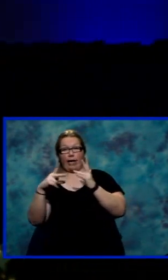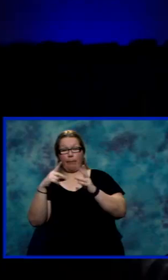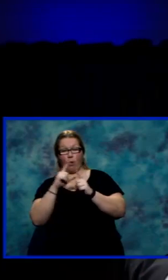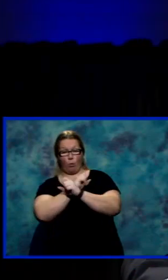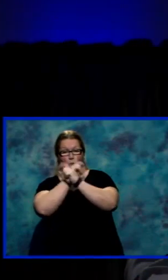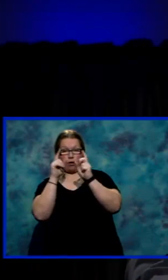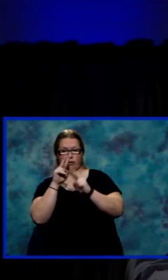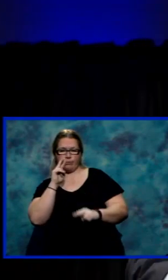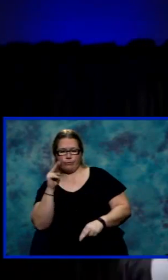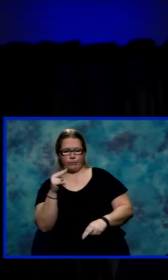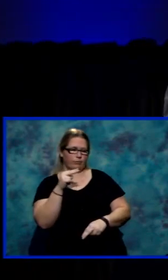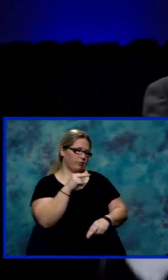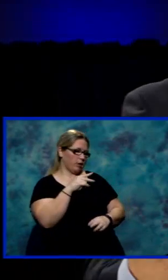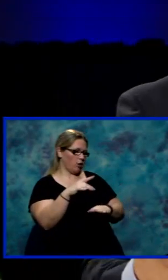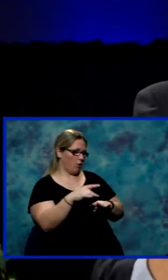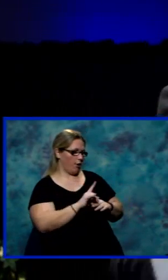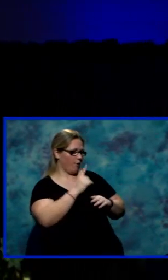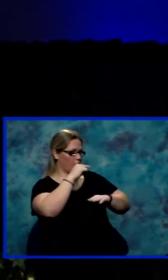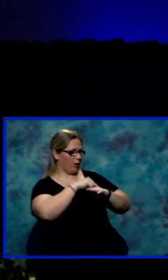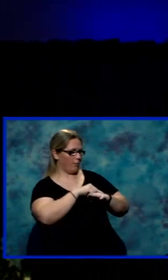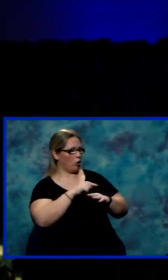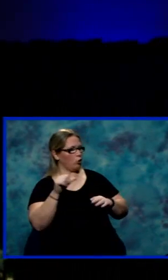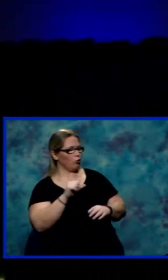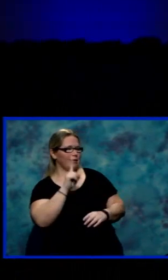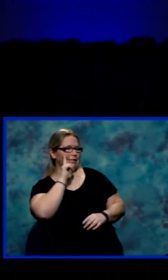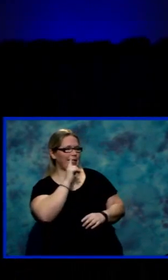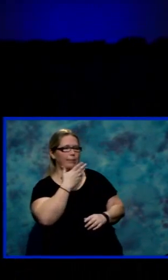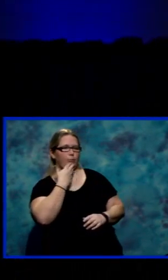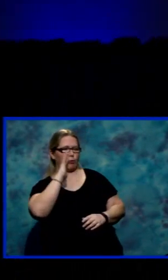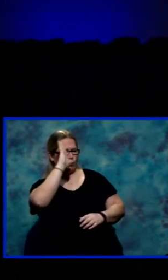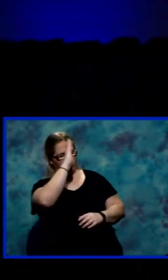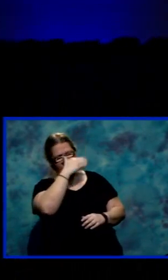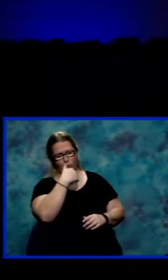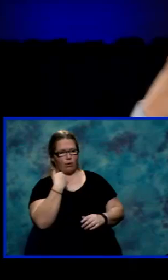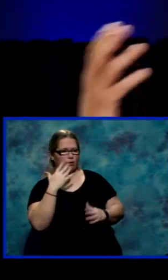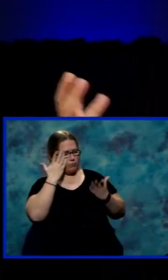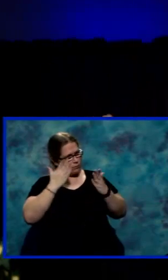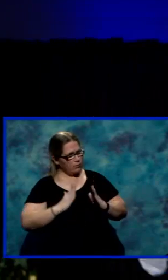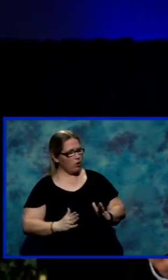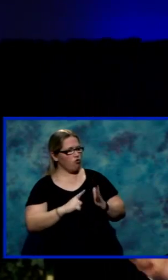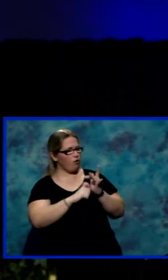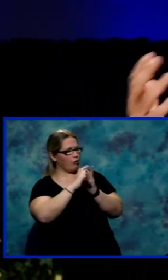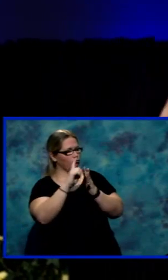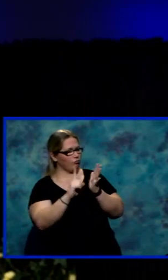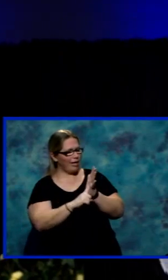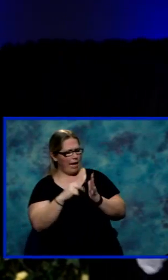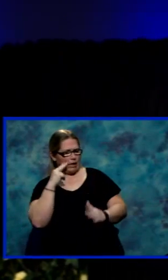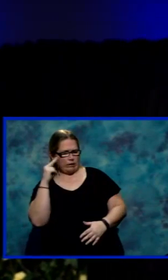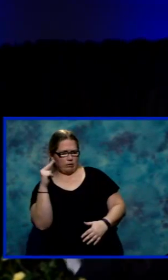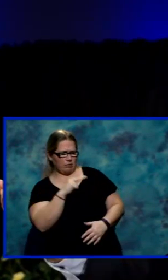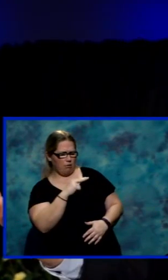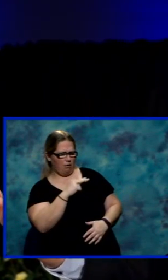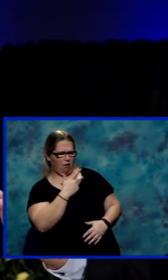at his wife for the first time, expecting to see the lovely in form and beautiful Rachel, he sees the